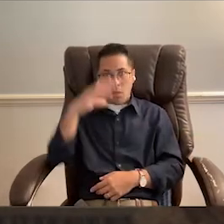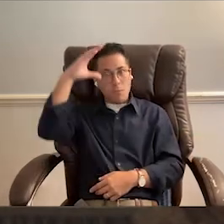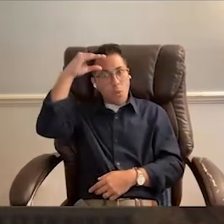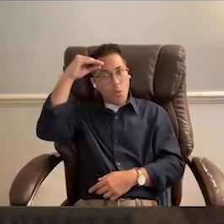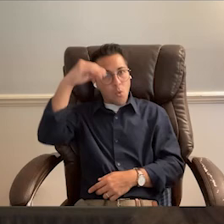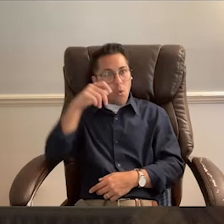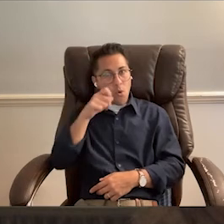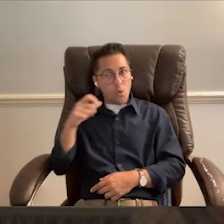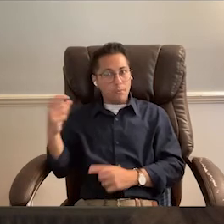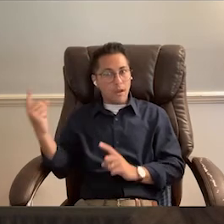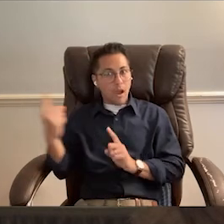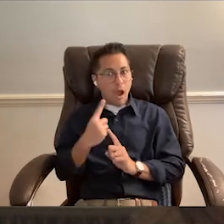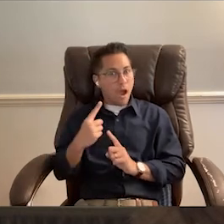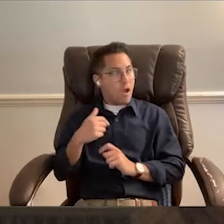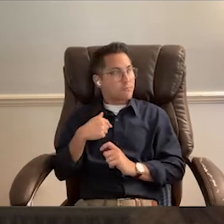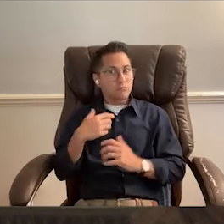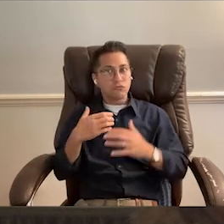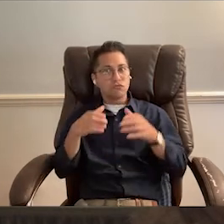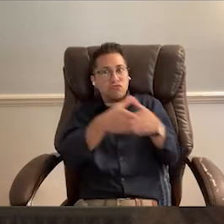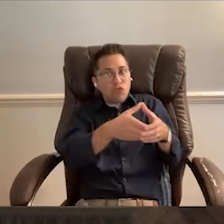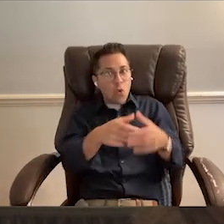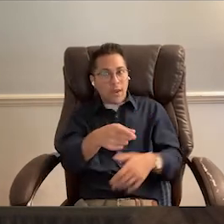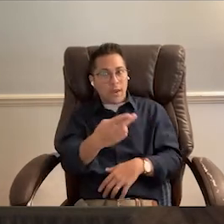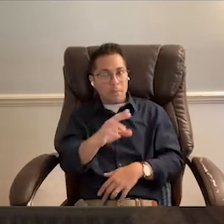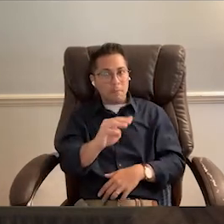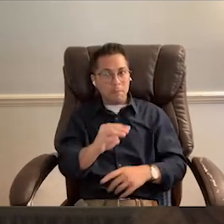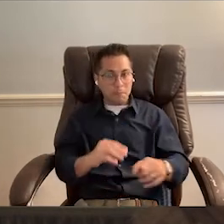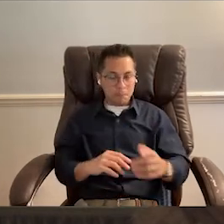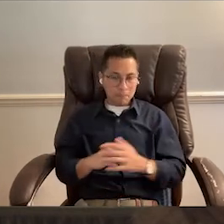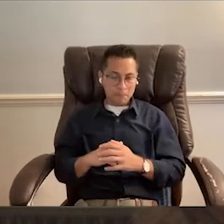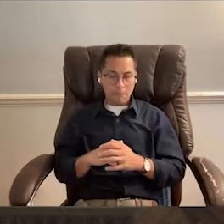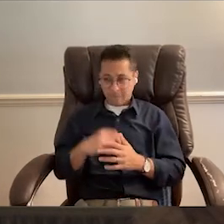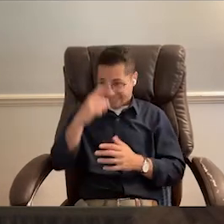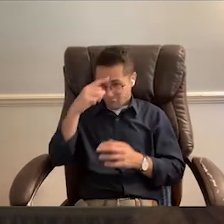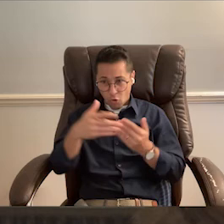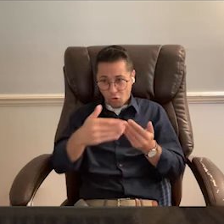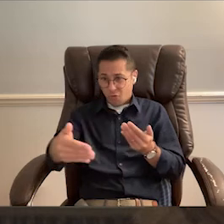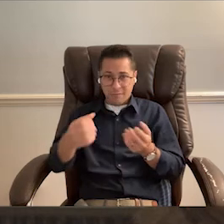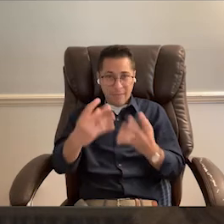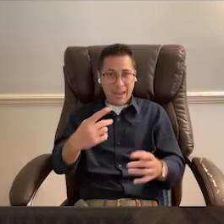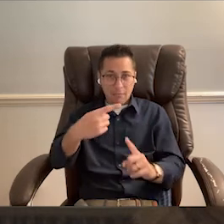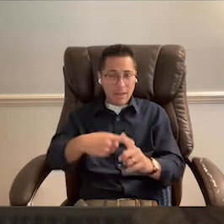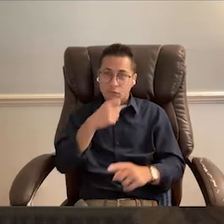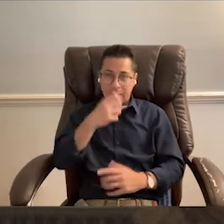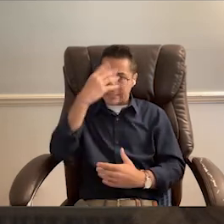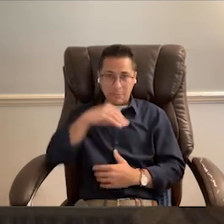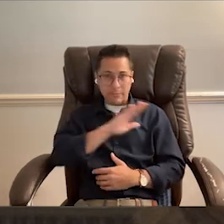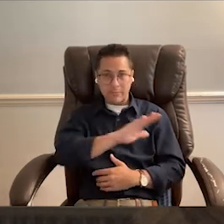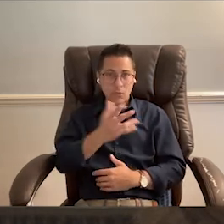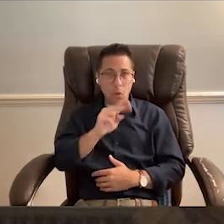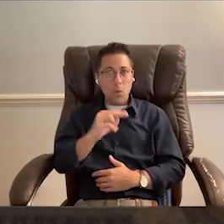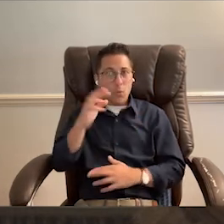he came home, he wouldn't even sleep in his room because he thinks the boy gonna be coming and choke him. Yeah.